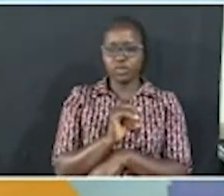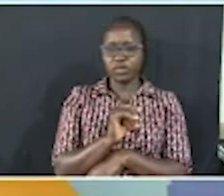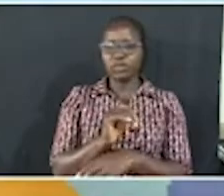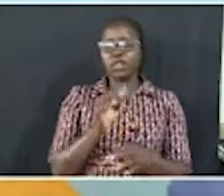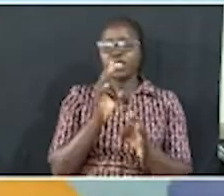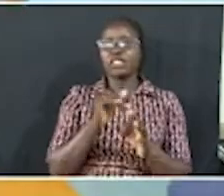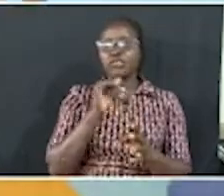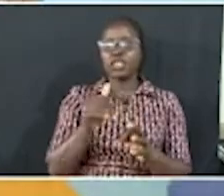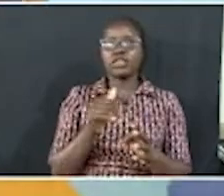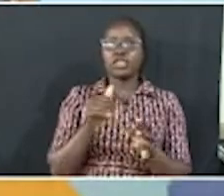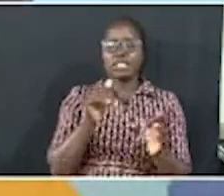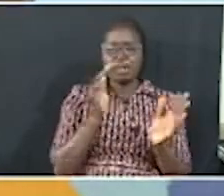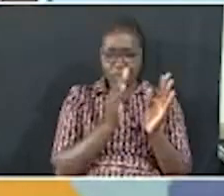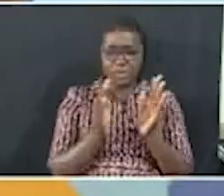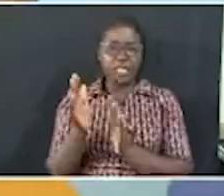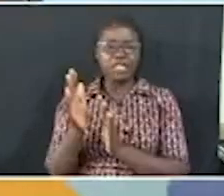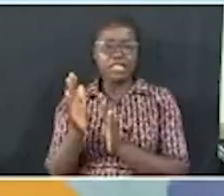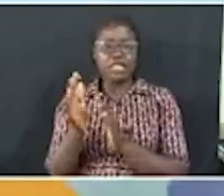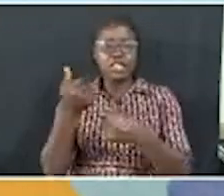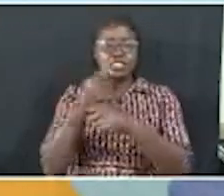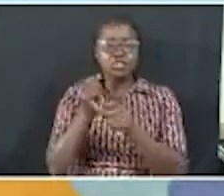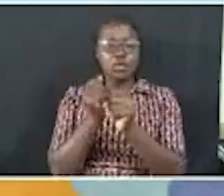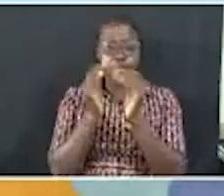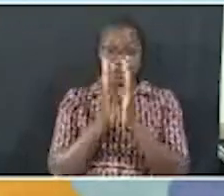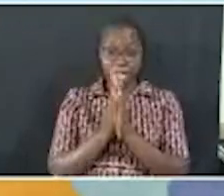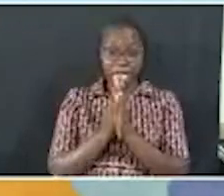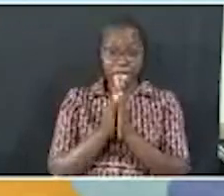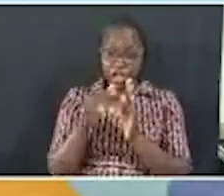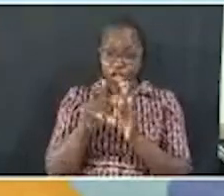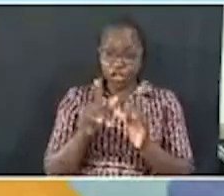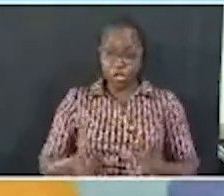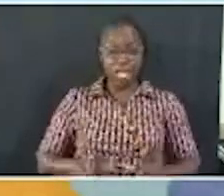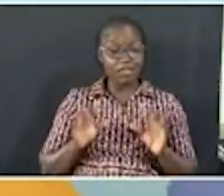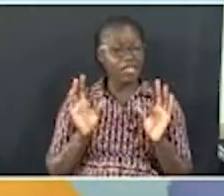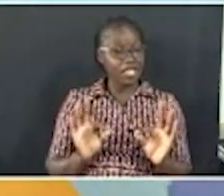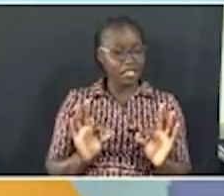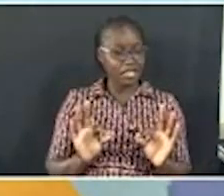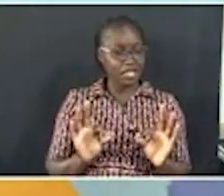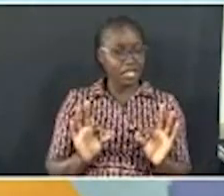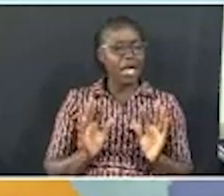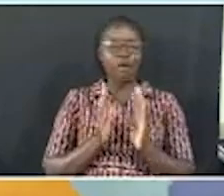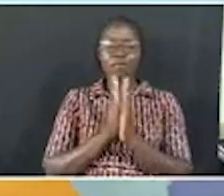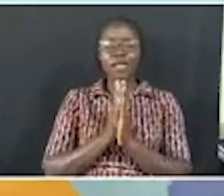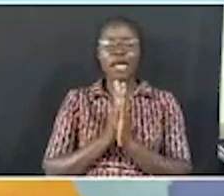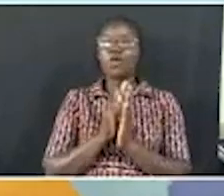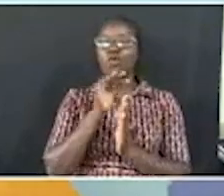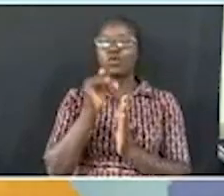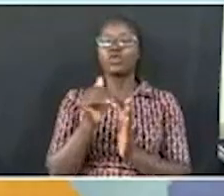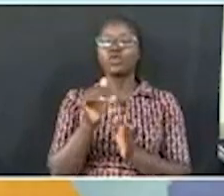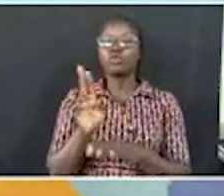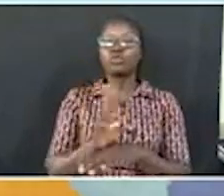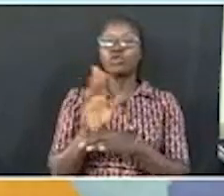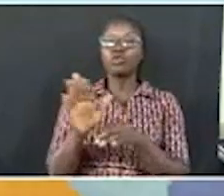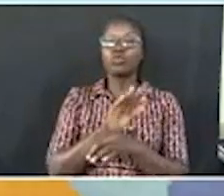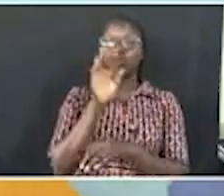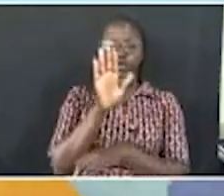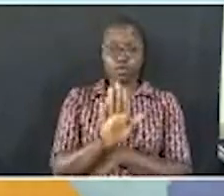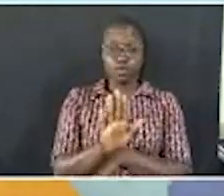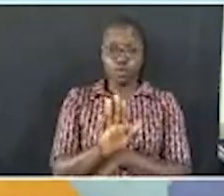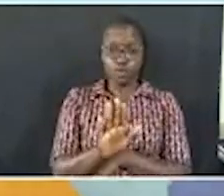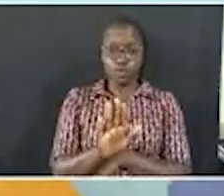If you are not intending to make prayer your lifestyle, prayer will not be useful to you.